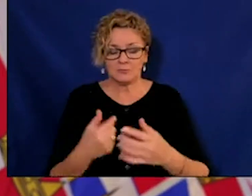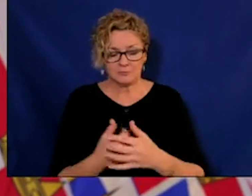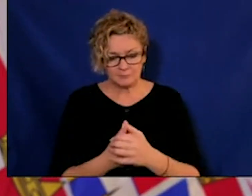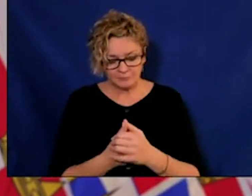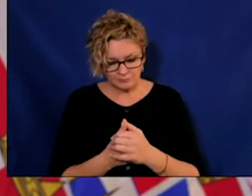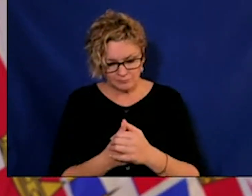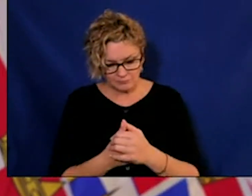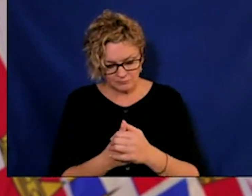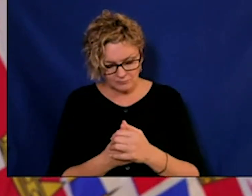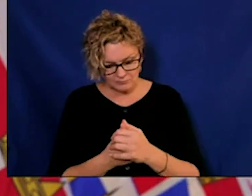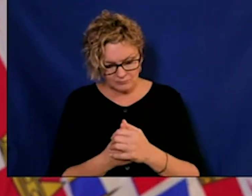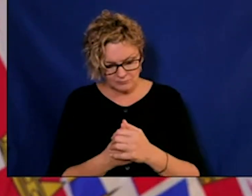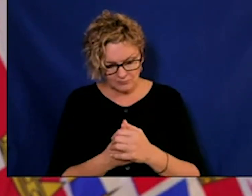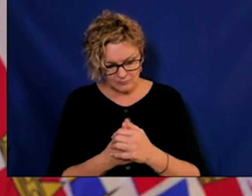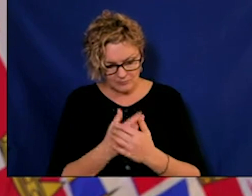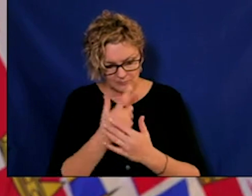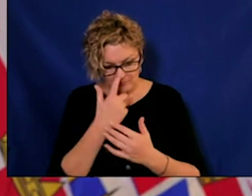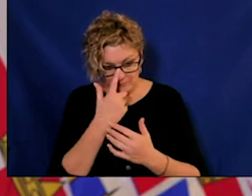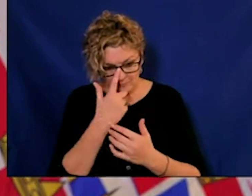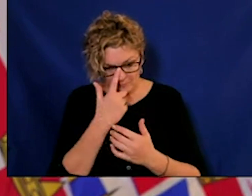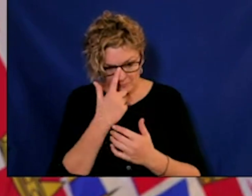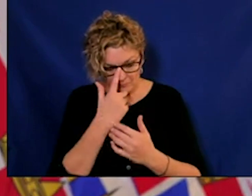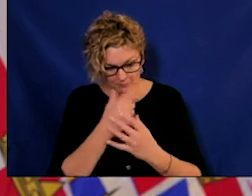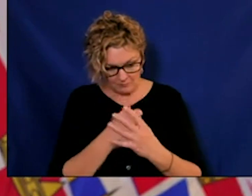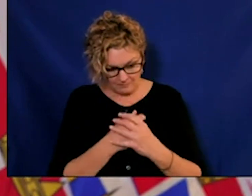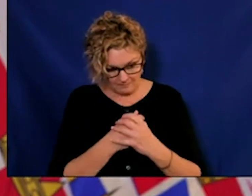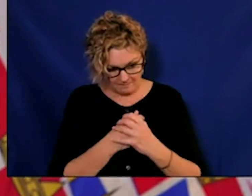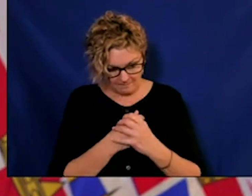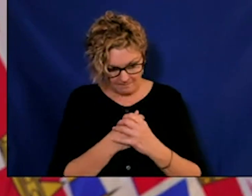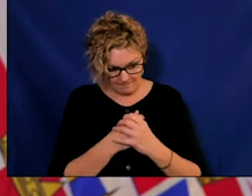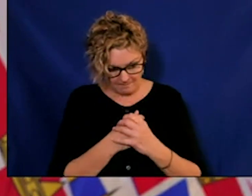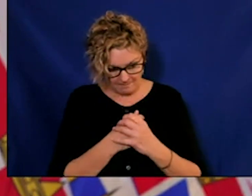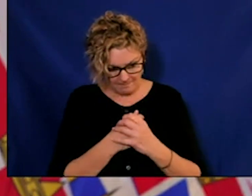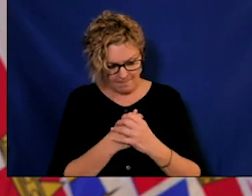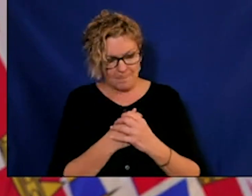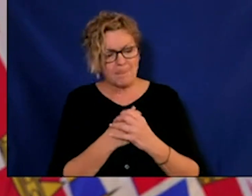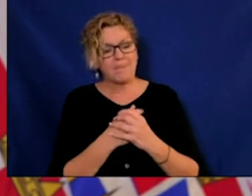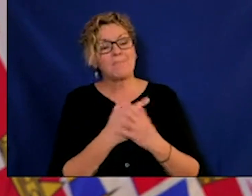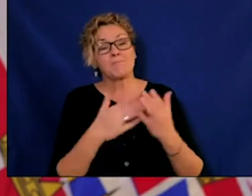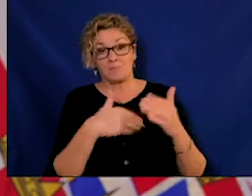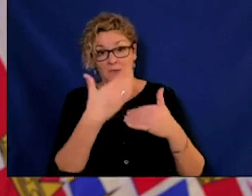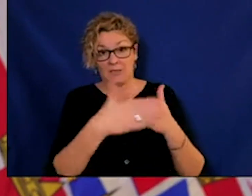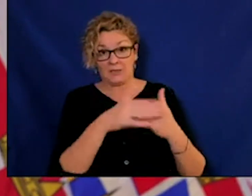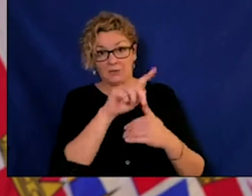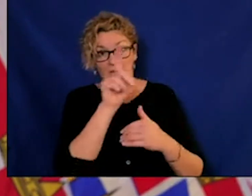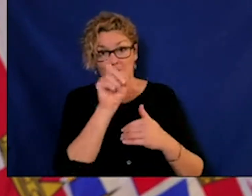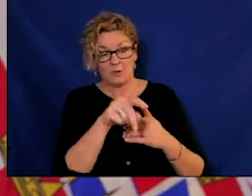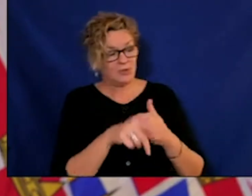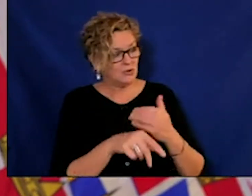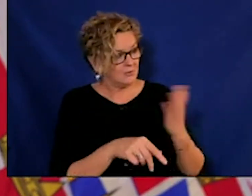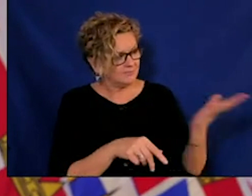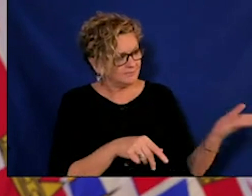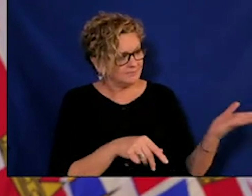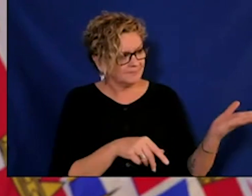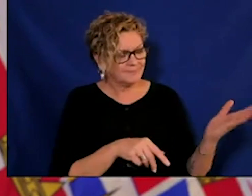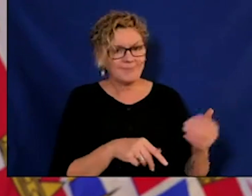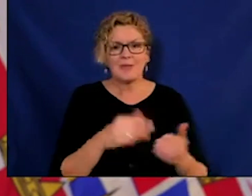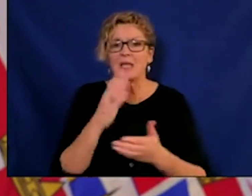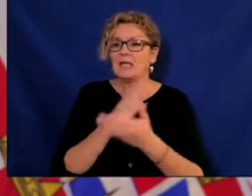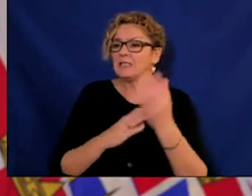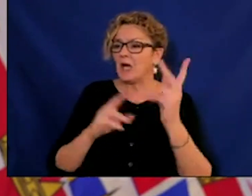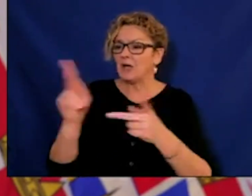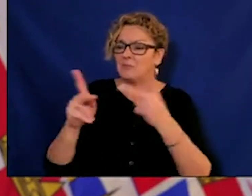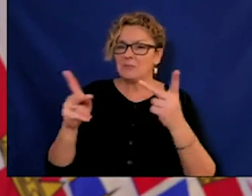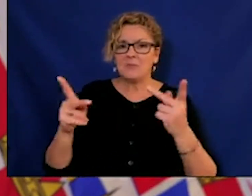and this is what you actually talked about a few minutes ago, but the extremely loud voices who say they don't trust your science and they keep accusing